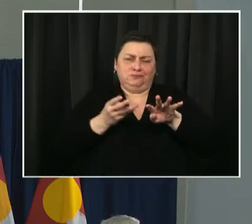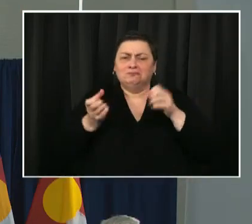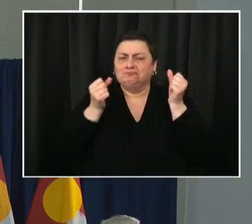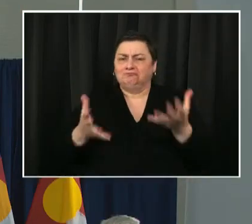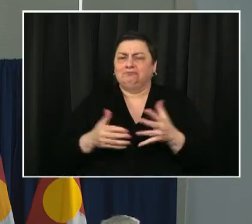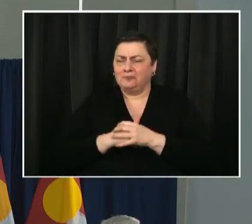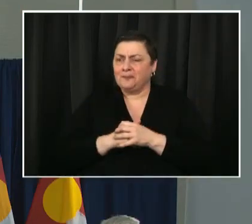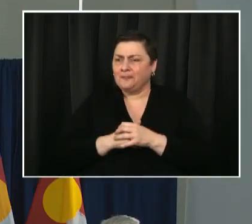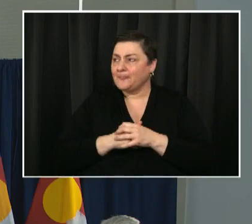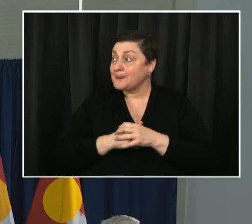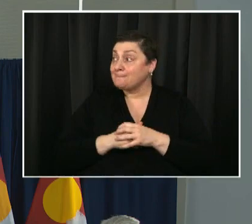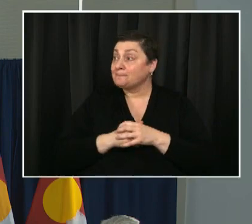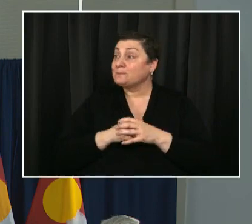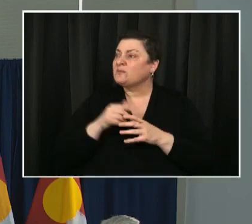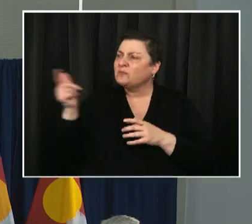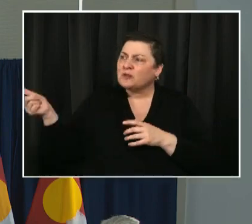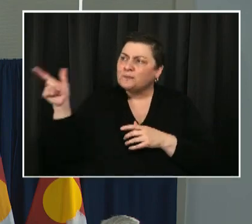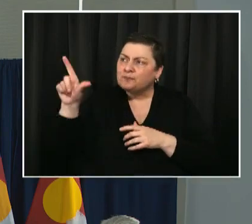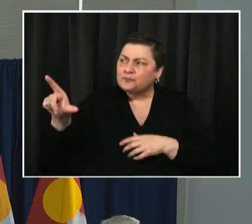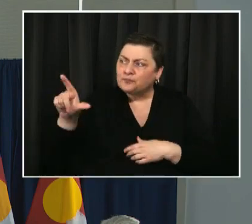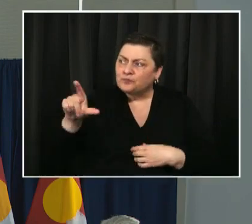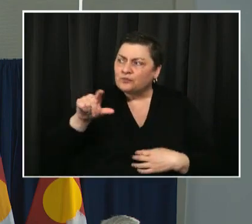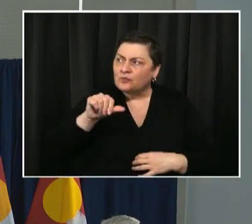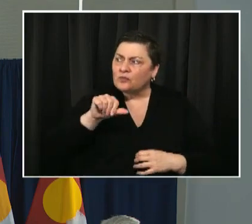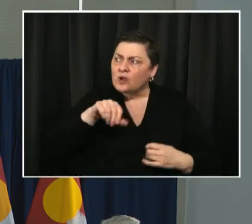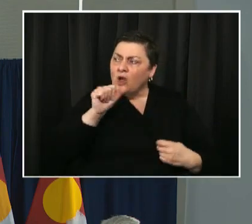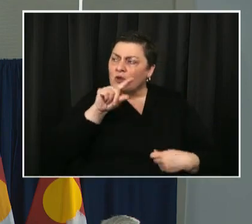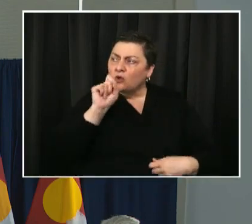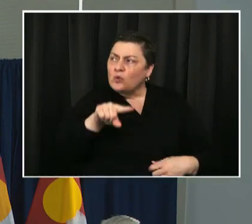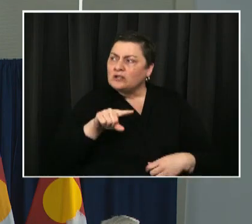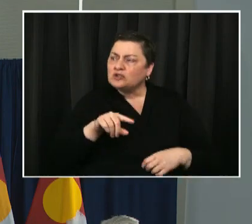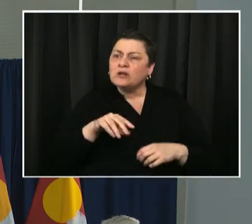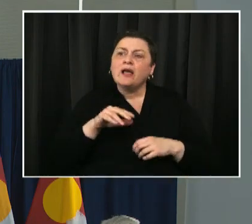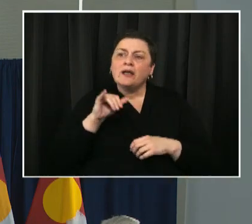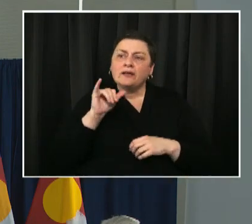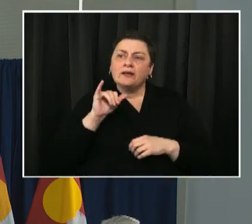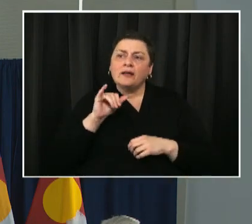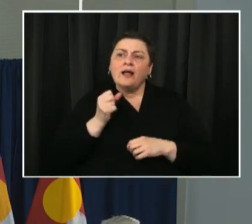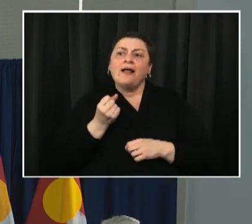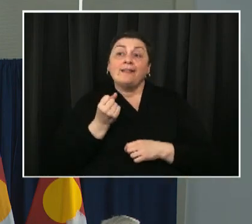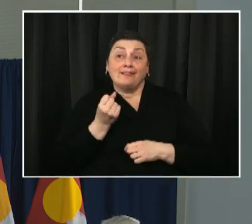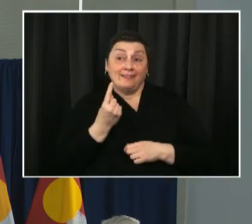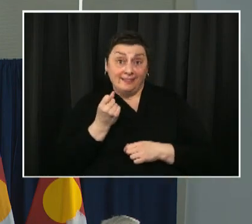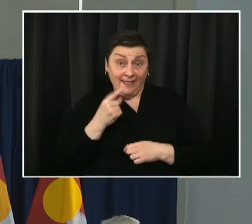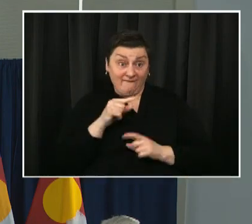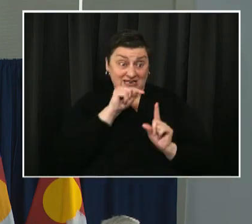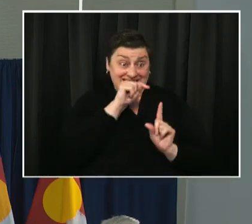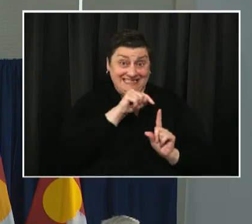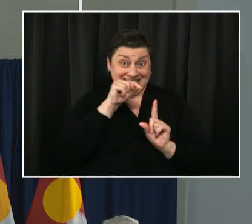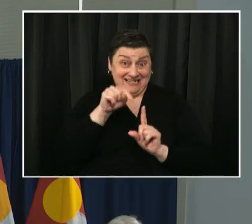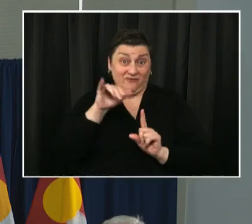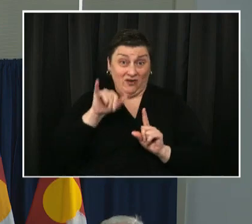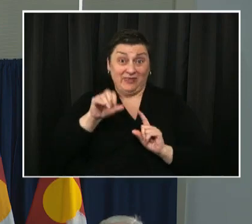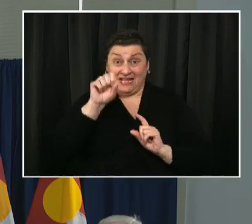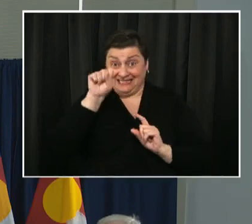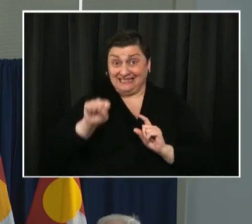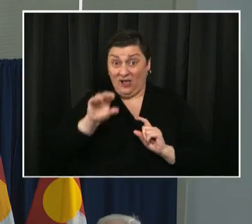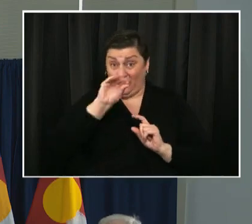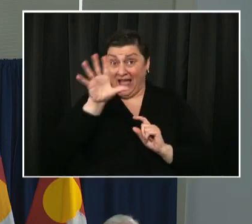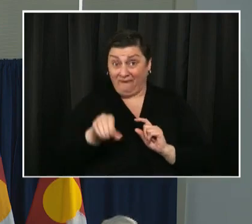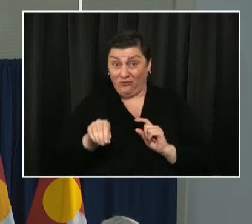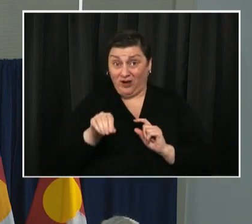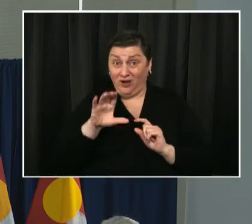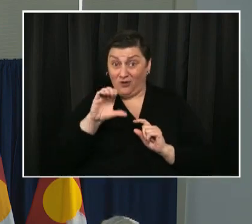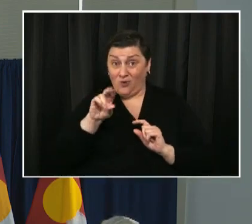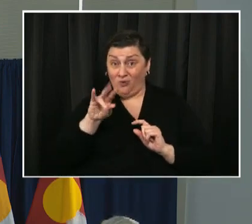Dr. Herlihy, there's now the 11 variant cases of the South African variant. Are all of those in the Buena Vista Correctional Complex? And then, Governor, I wanted to